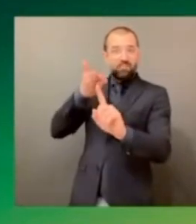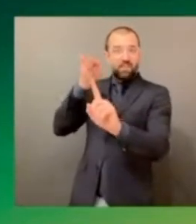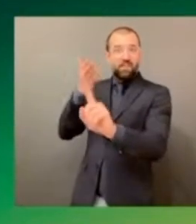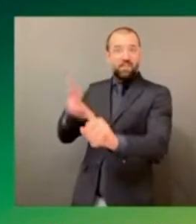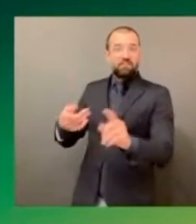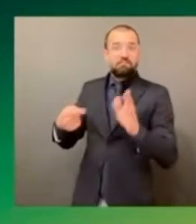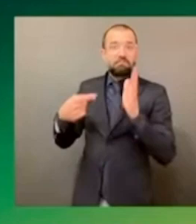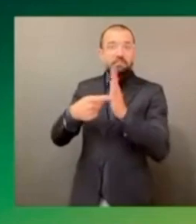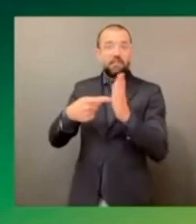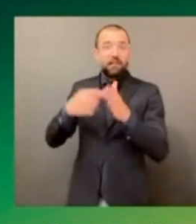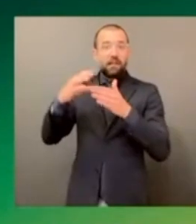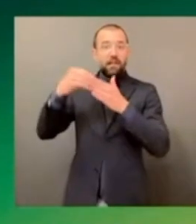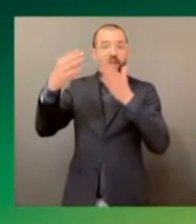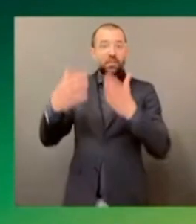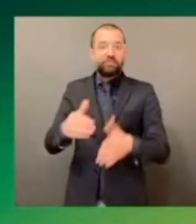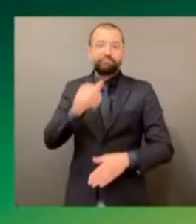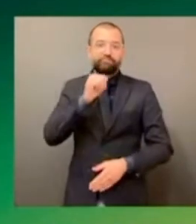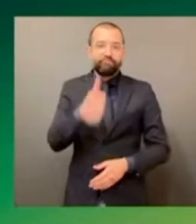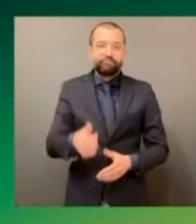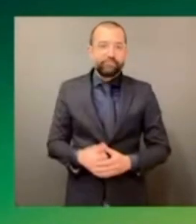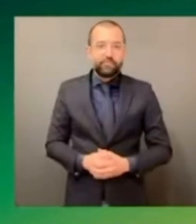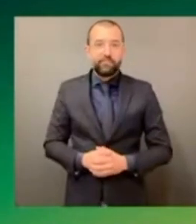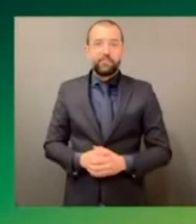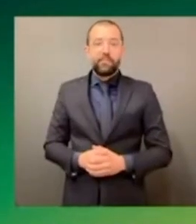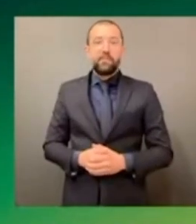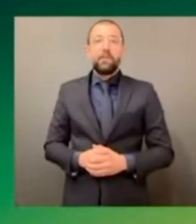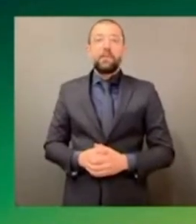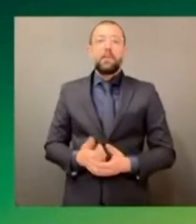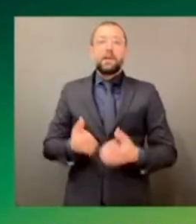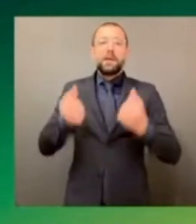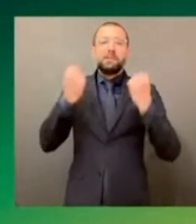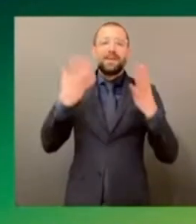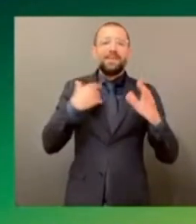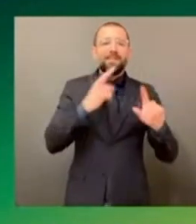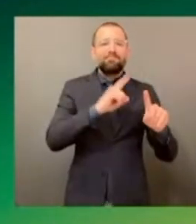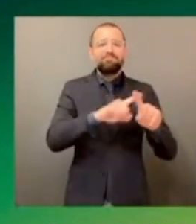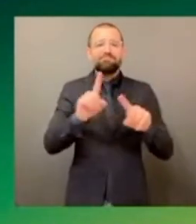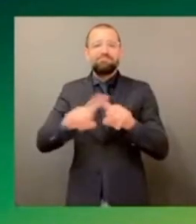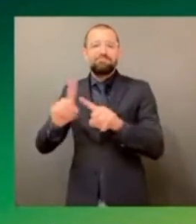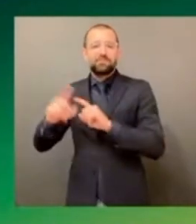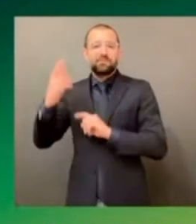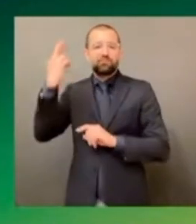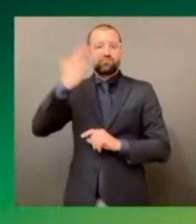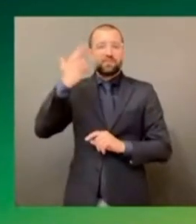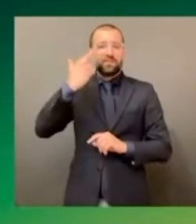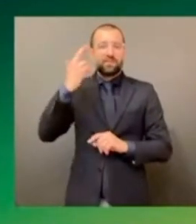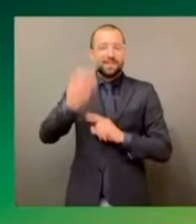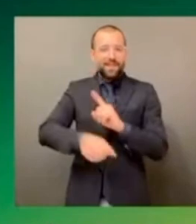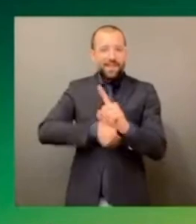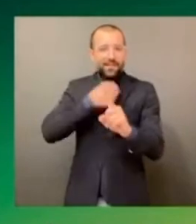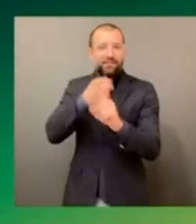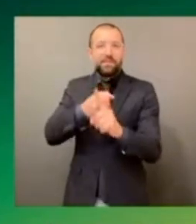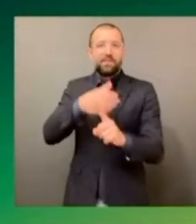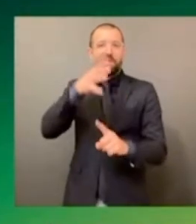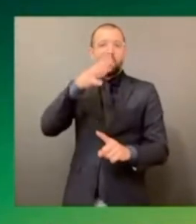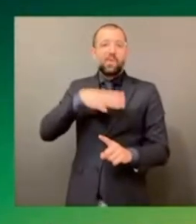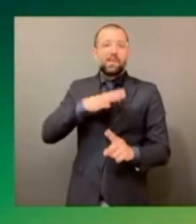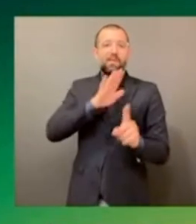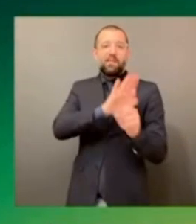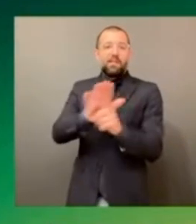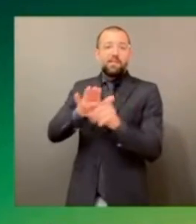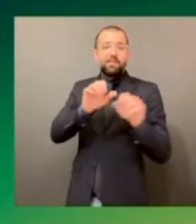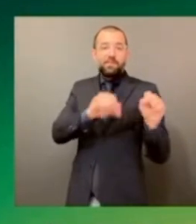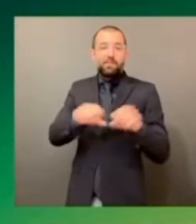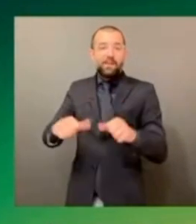And there are many factors that impact a woman's ability to survive and thrive. One